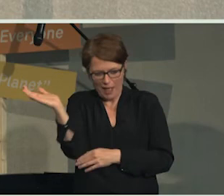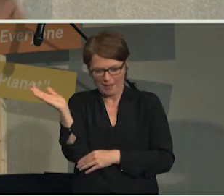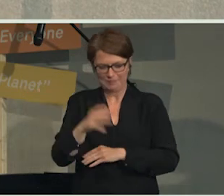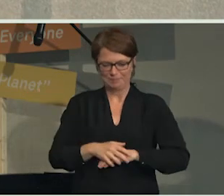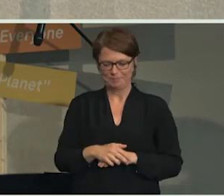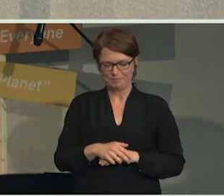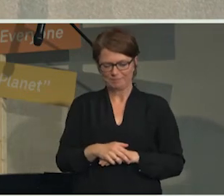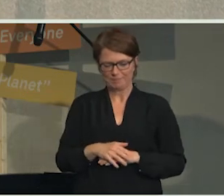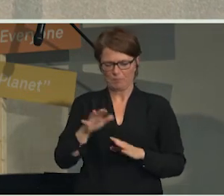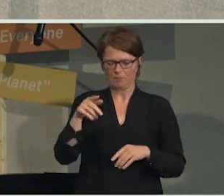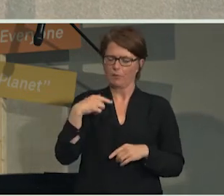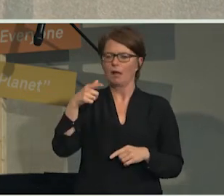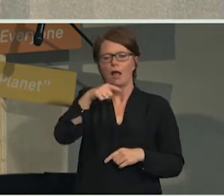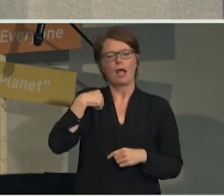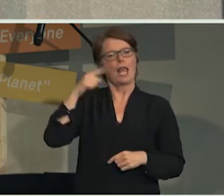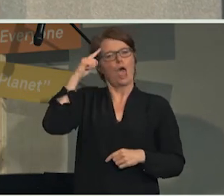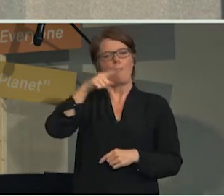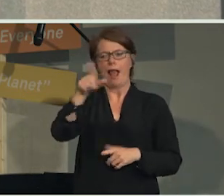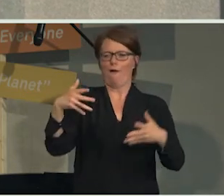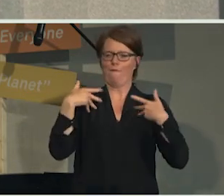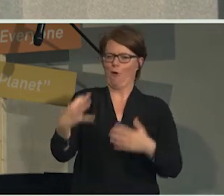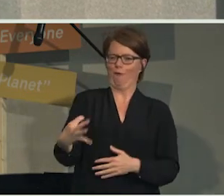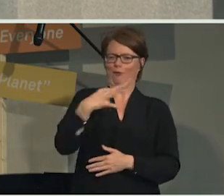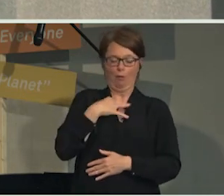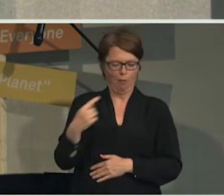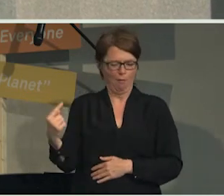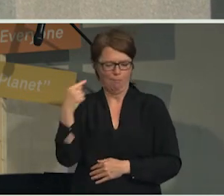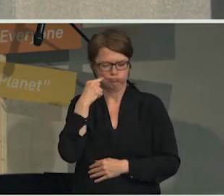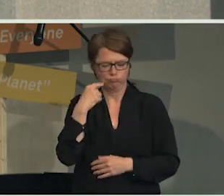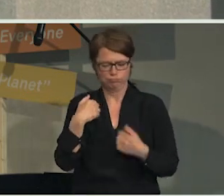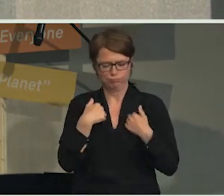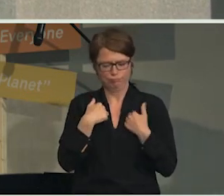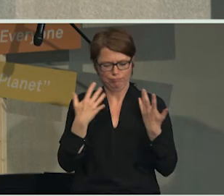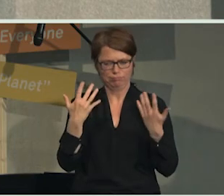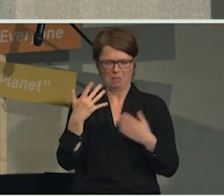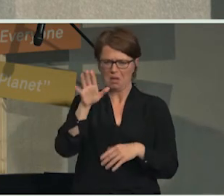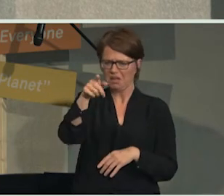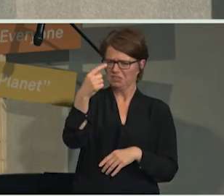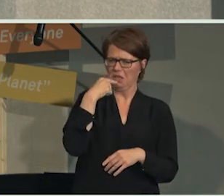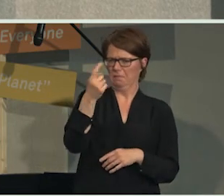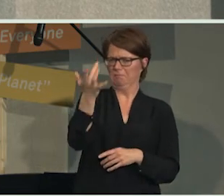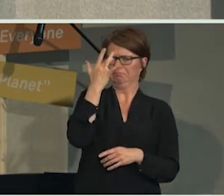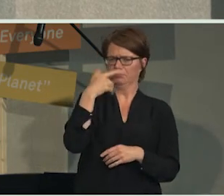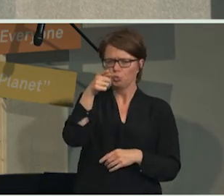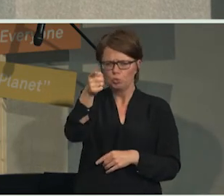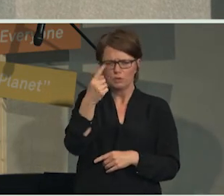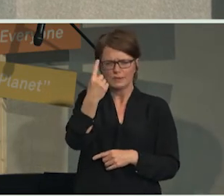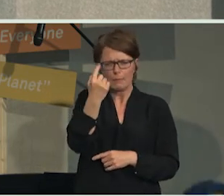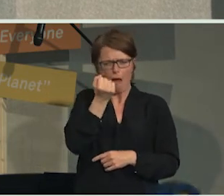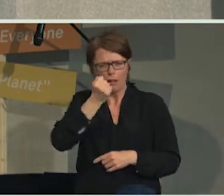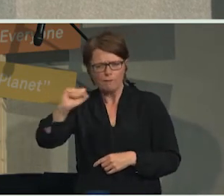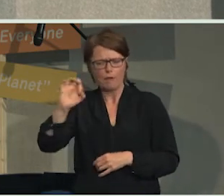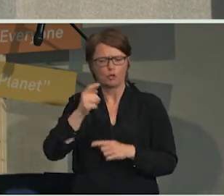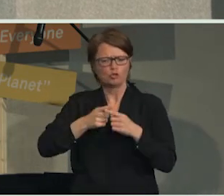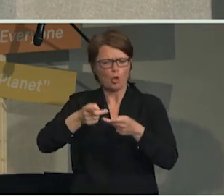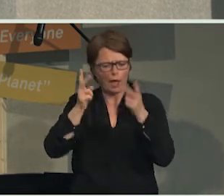do you know what to talk about? And I was like, okay, they're somehow right. And of course,